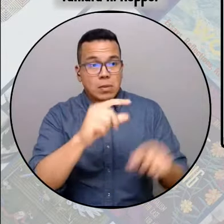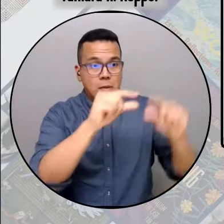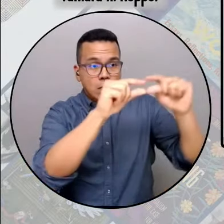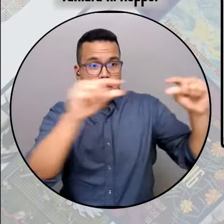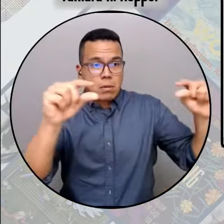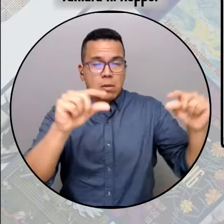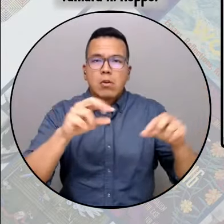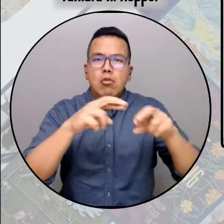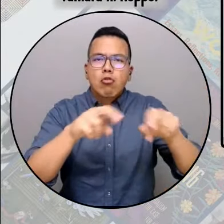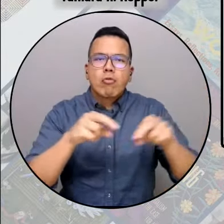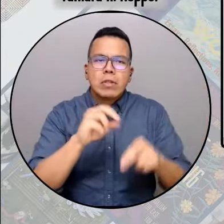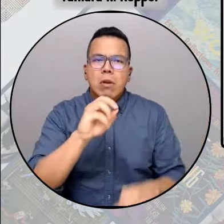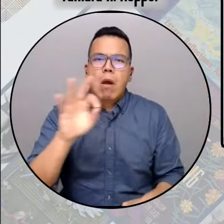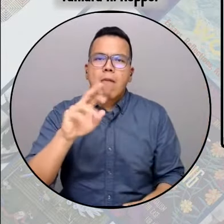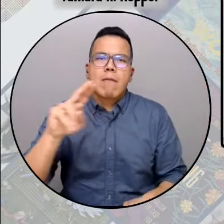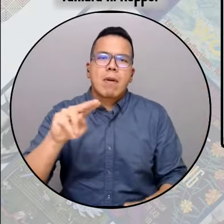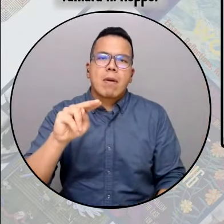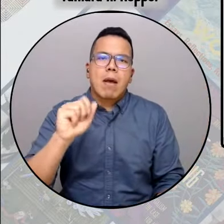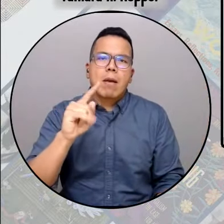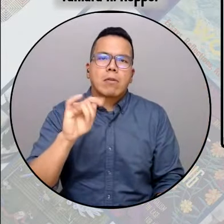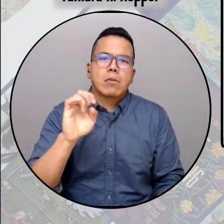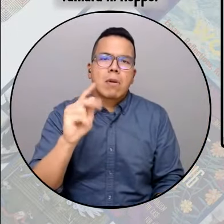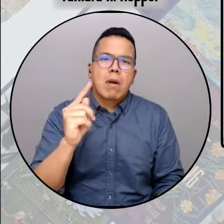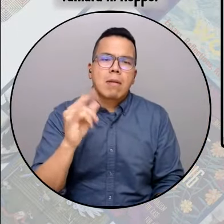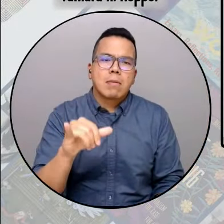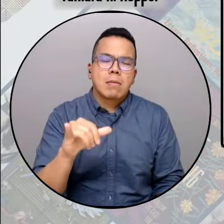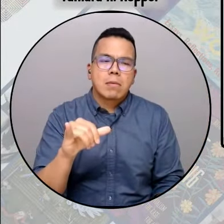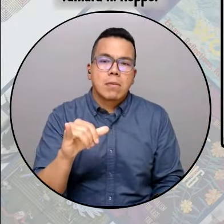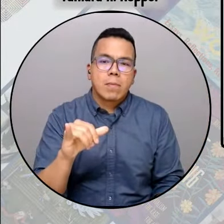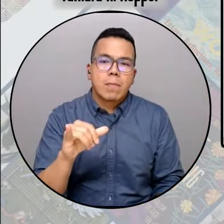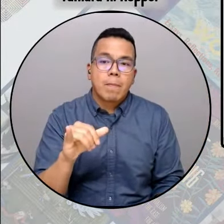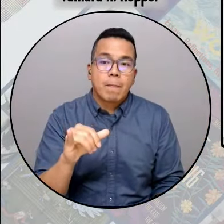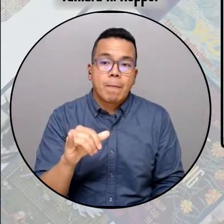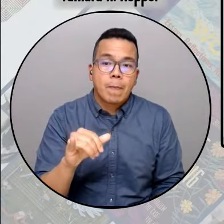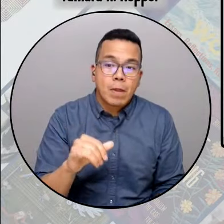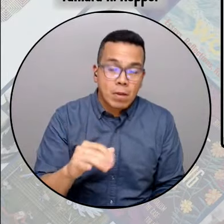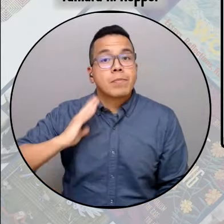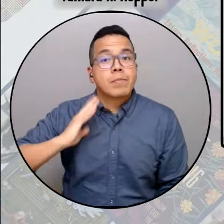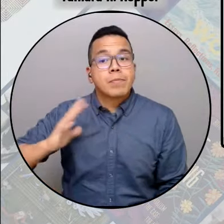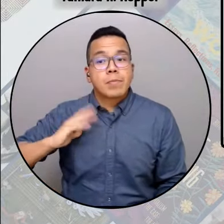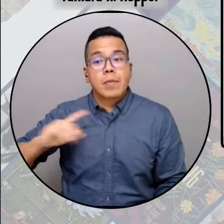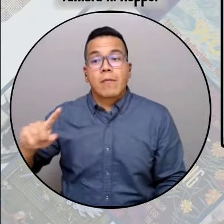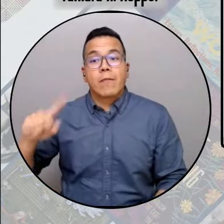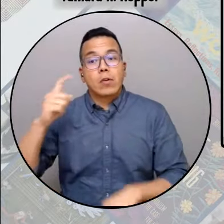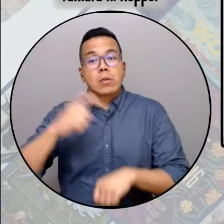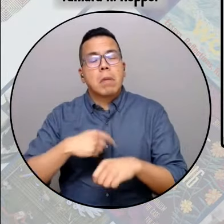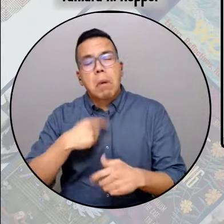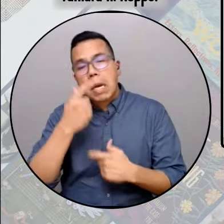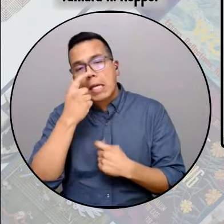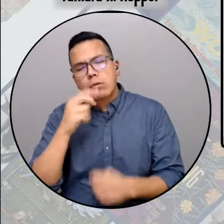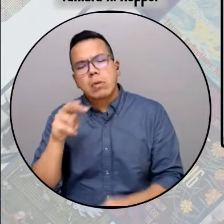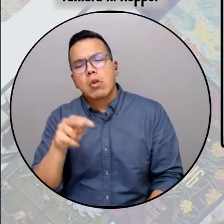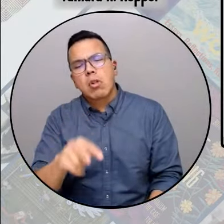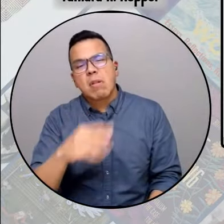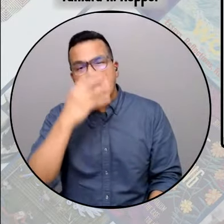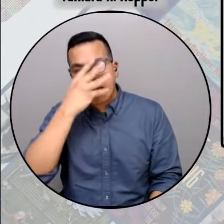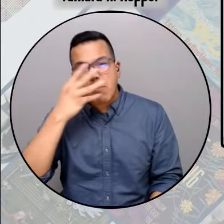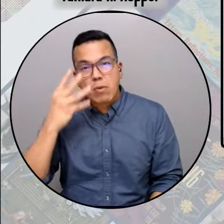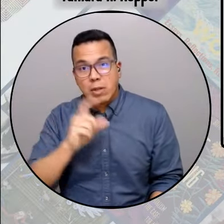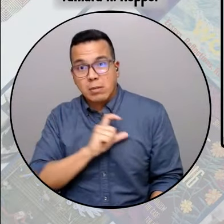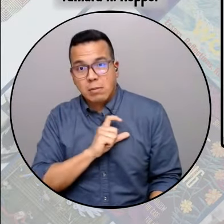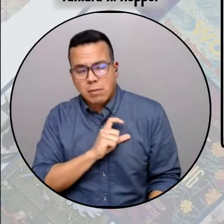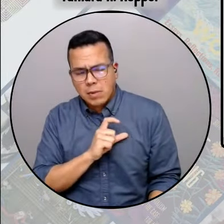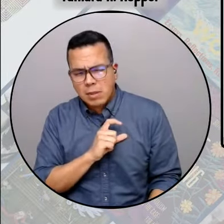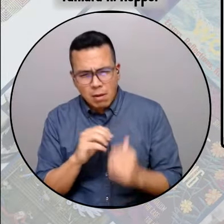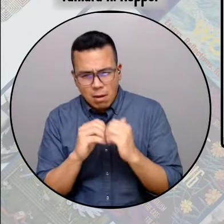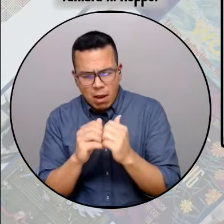so I talked about how, for example, I was first interested in looking at immigration enforcement by studying the